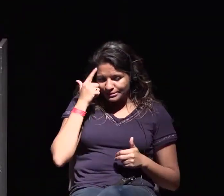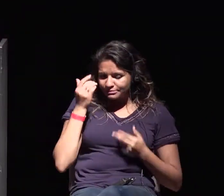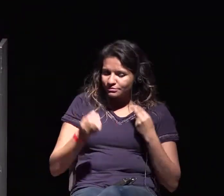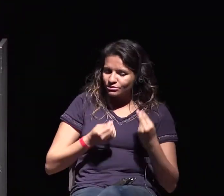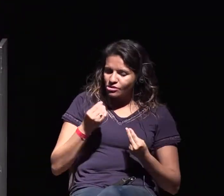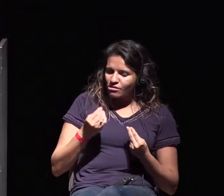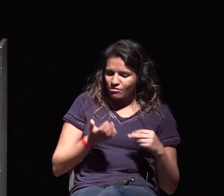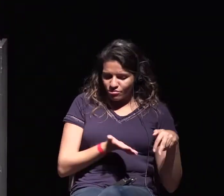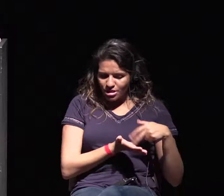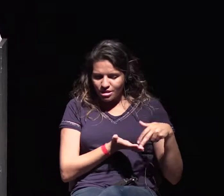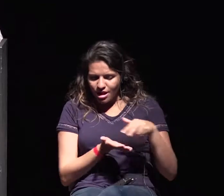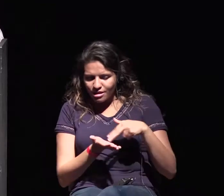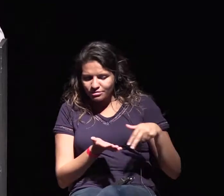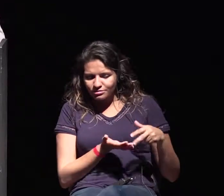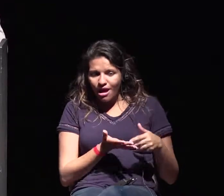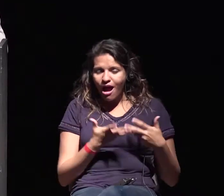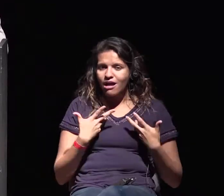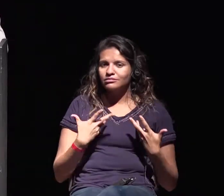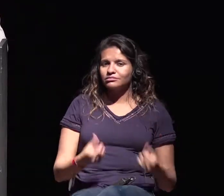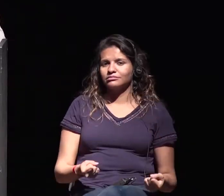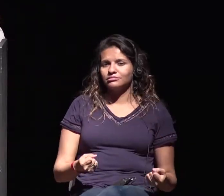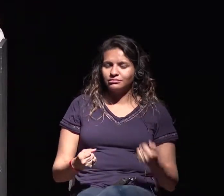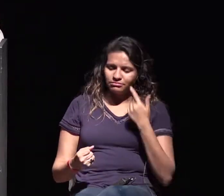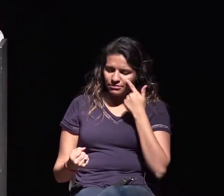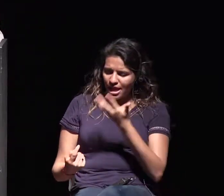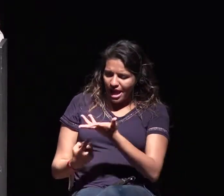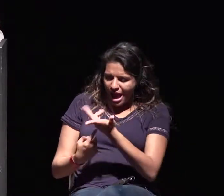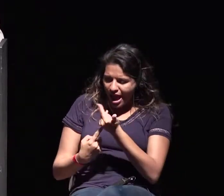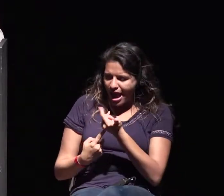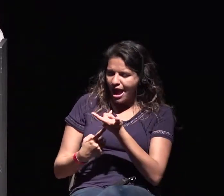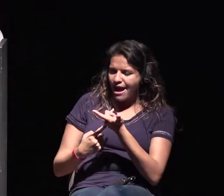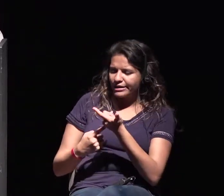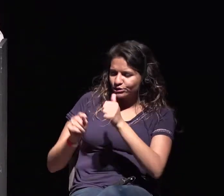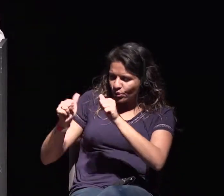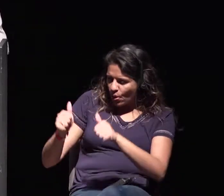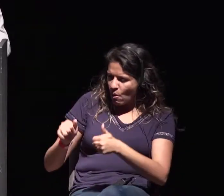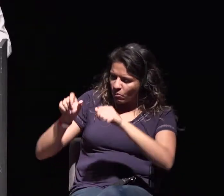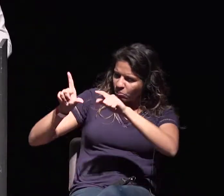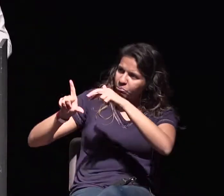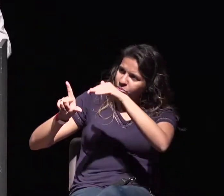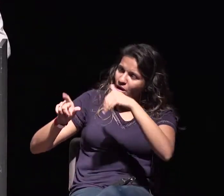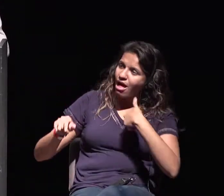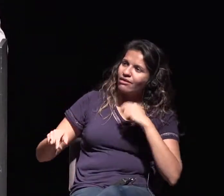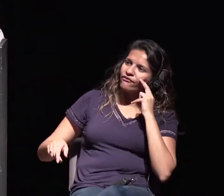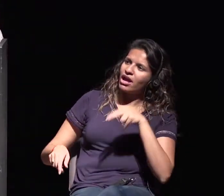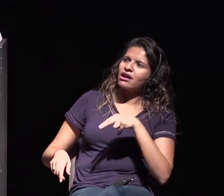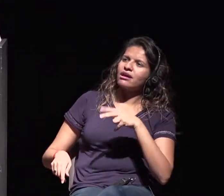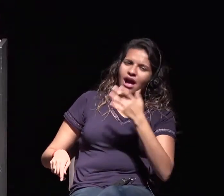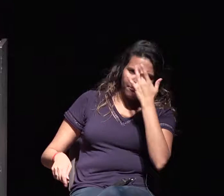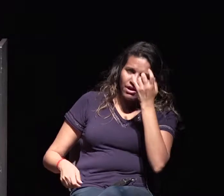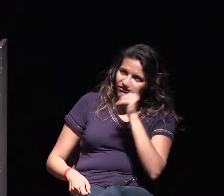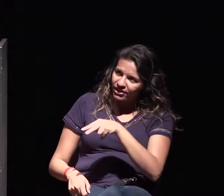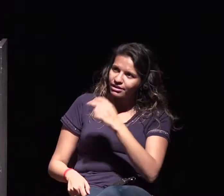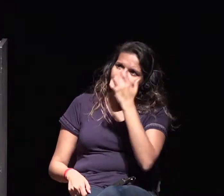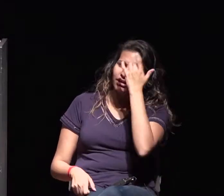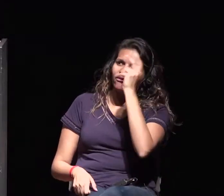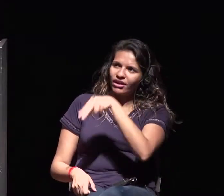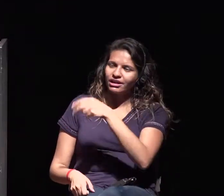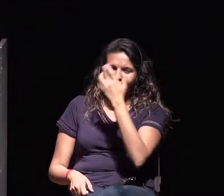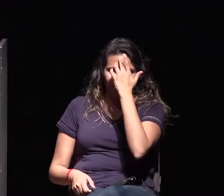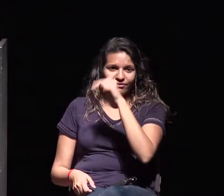to a work of art, the choreography of these works of art within the time of the exhibition, and ultimately